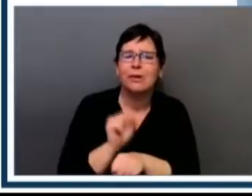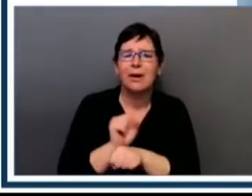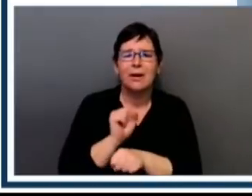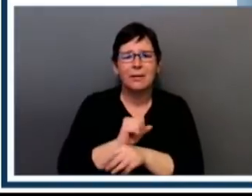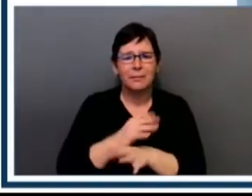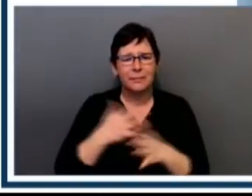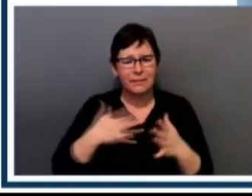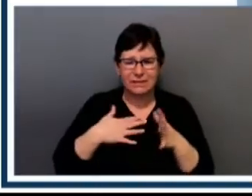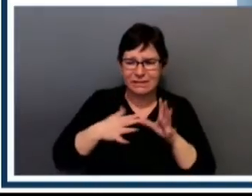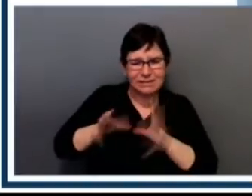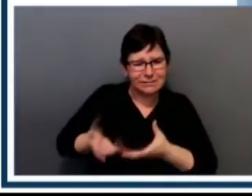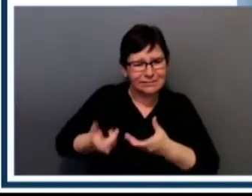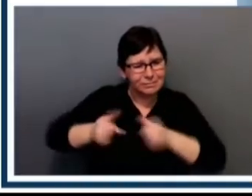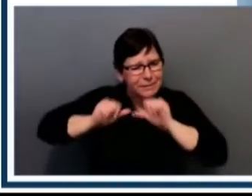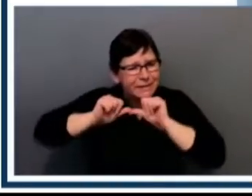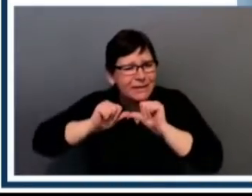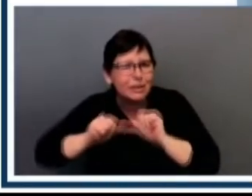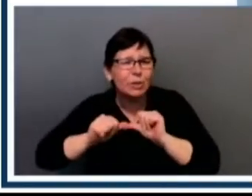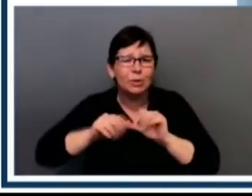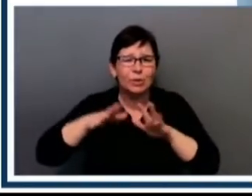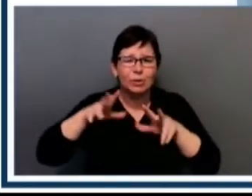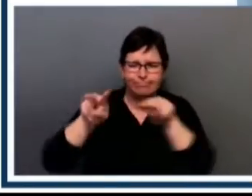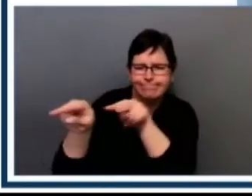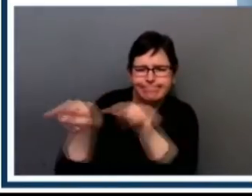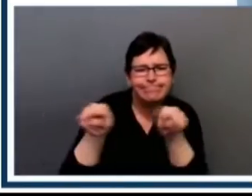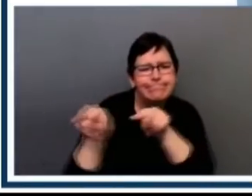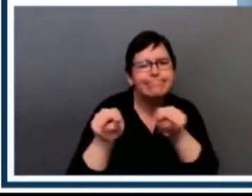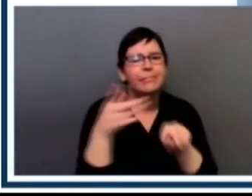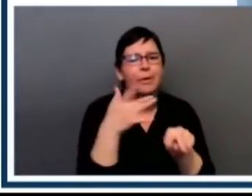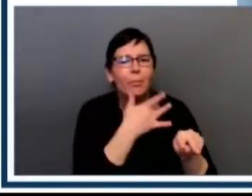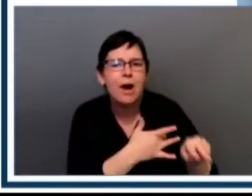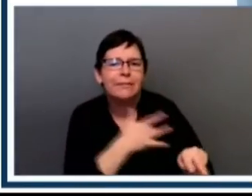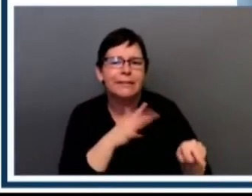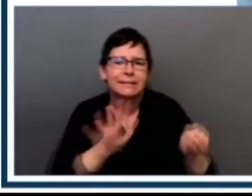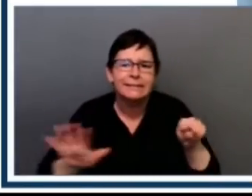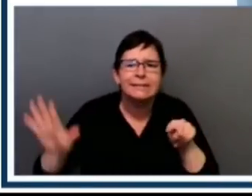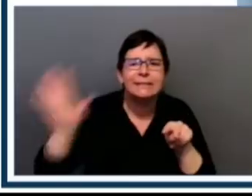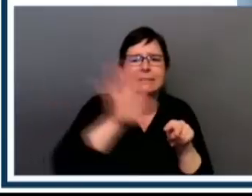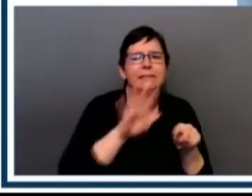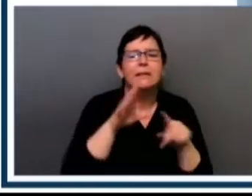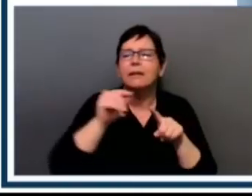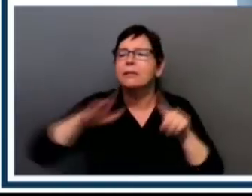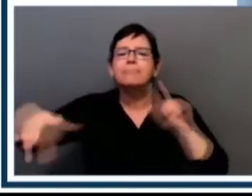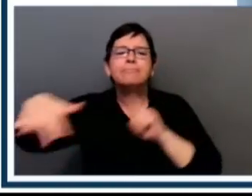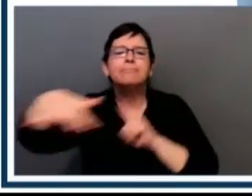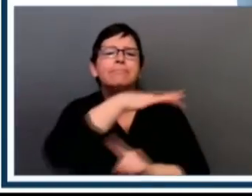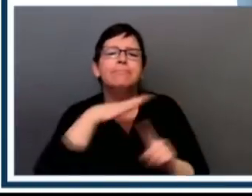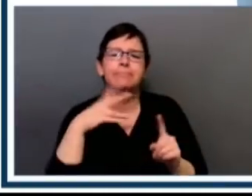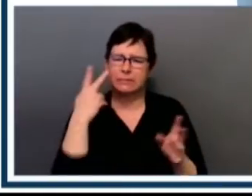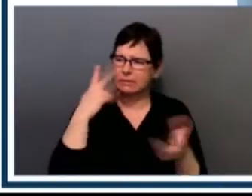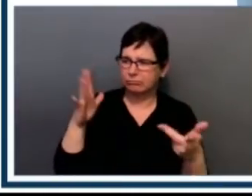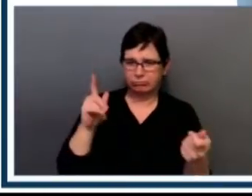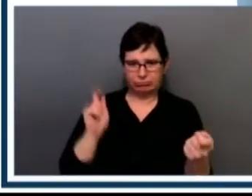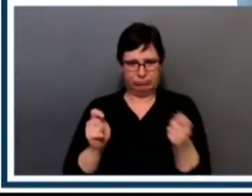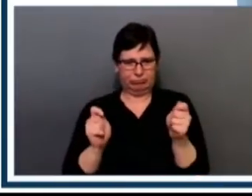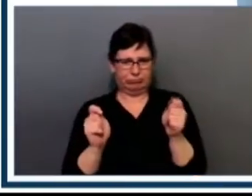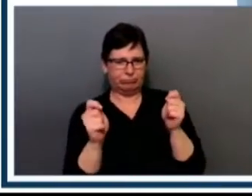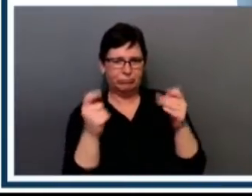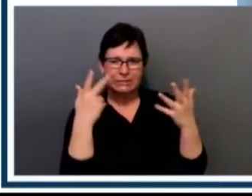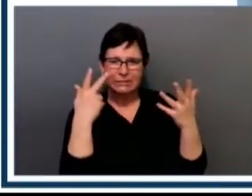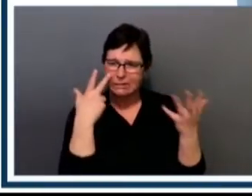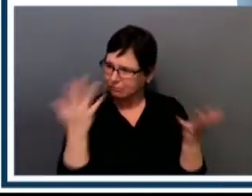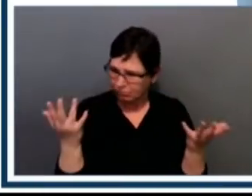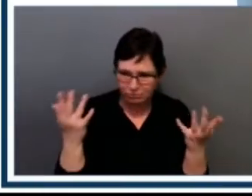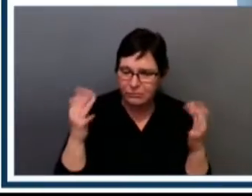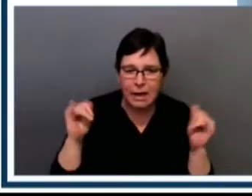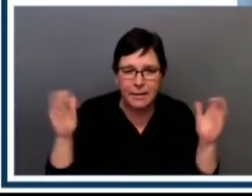with the Premier's office. But right now, we're on a good path, but we'll always make sure that we're looking for things and reacting as